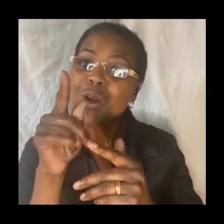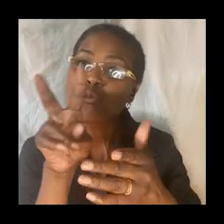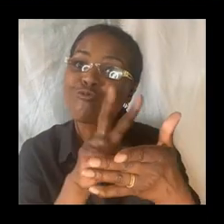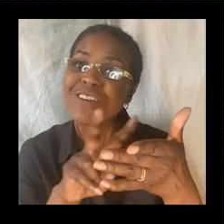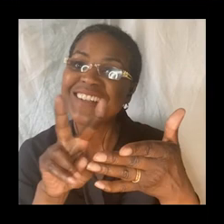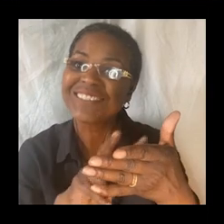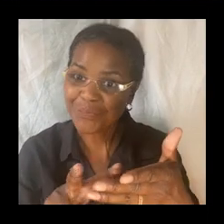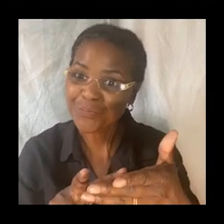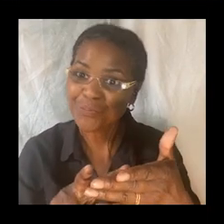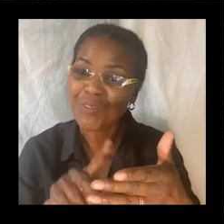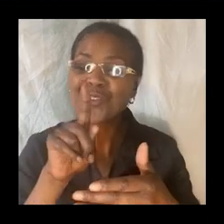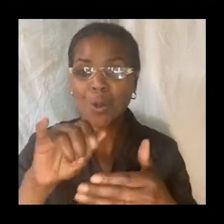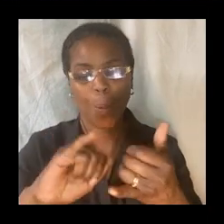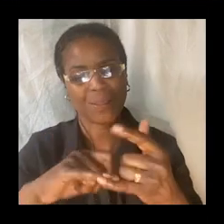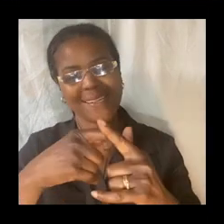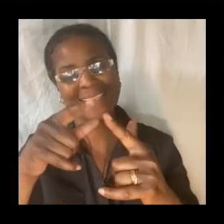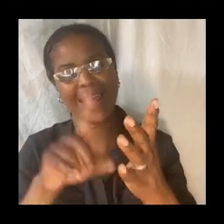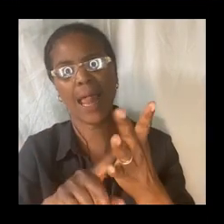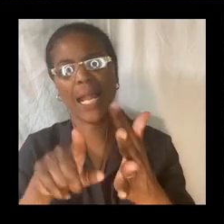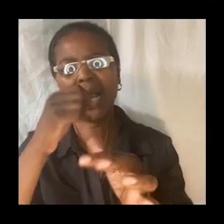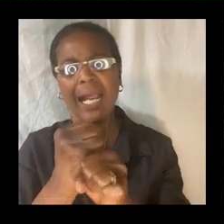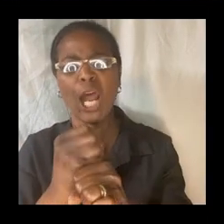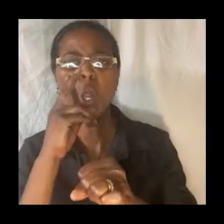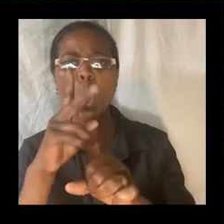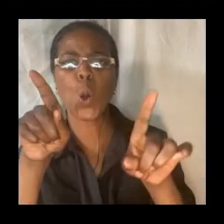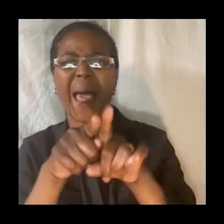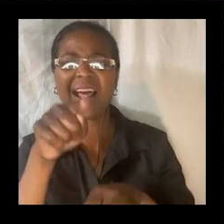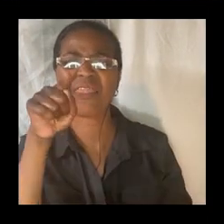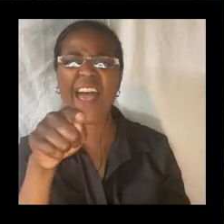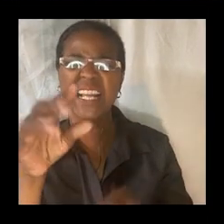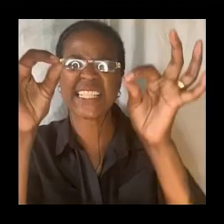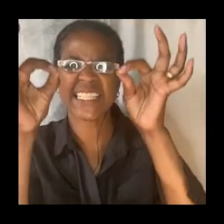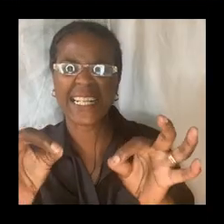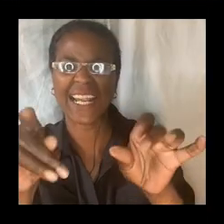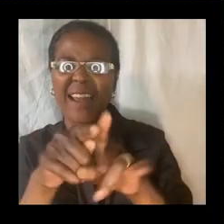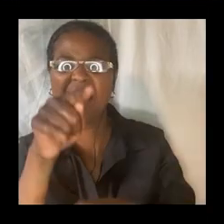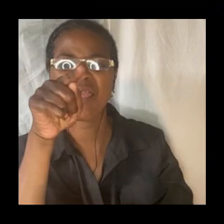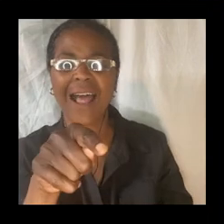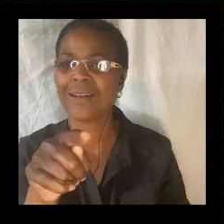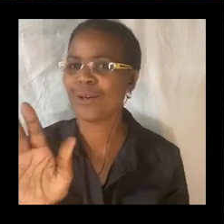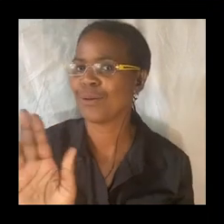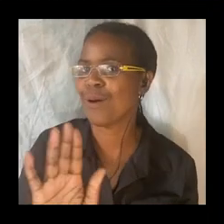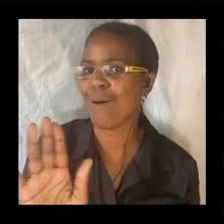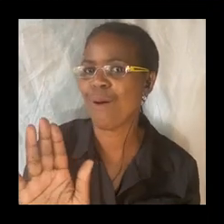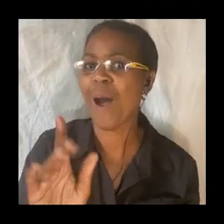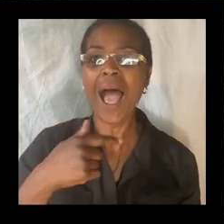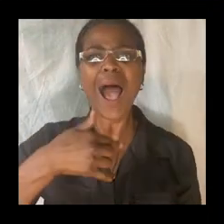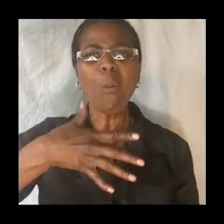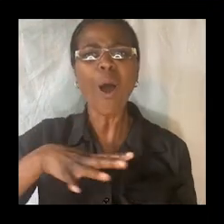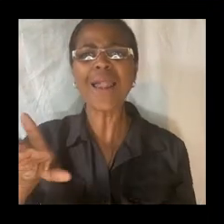tie things down. So here is Skellig. This is exactly what he looks like. I always wanted things to be, I think as David said, kind of